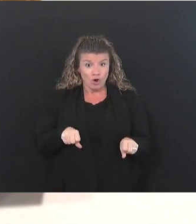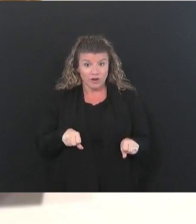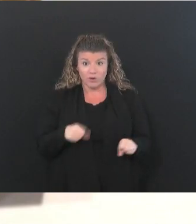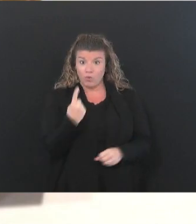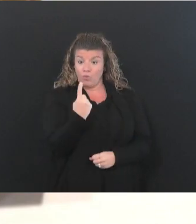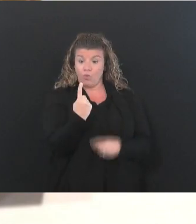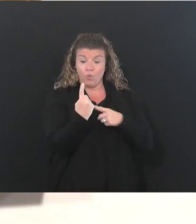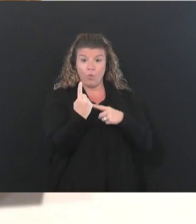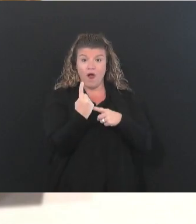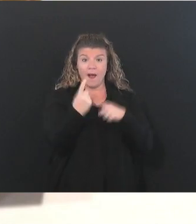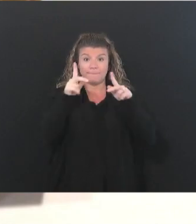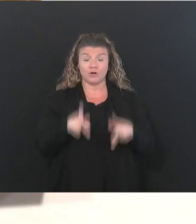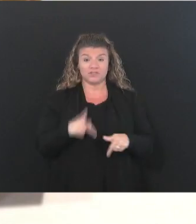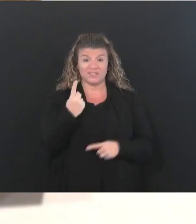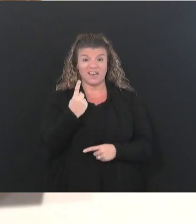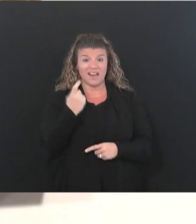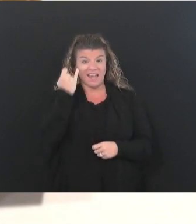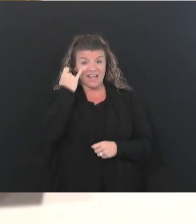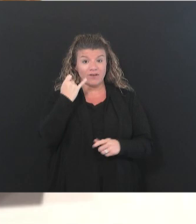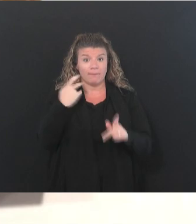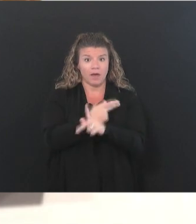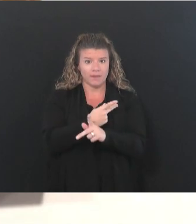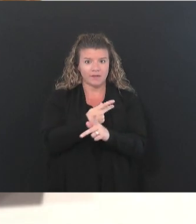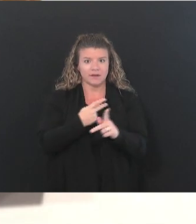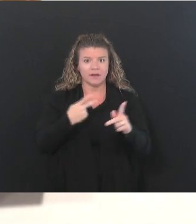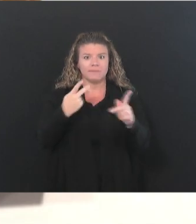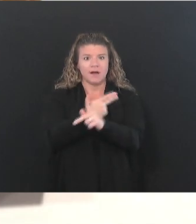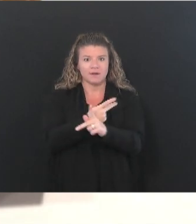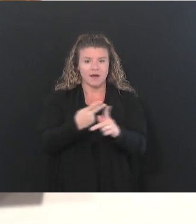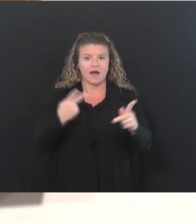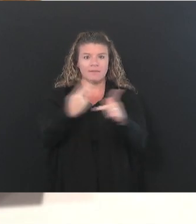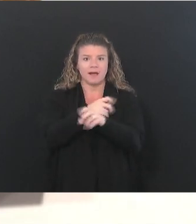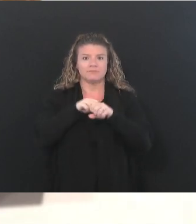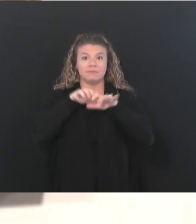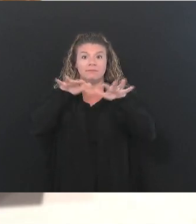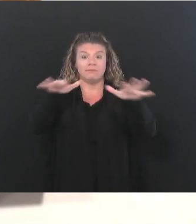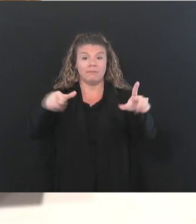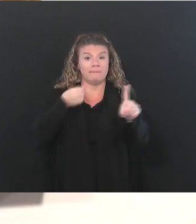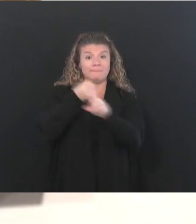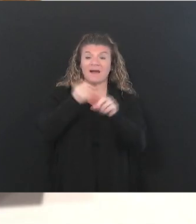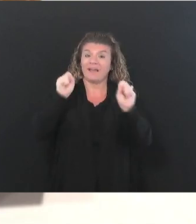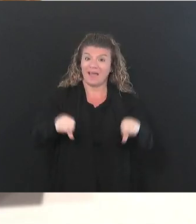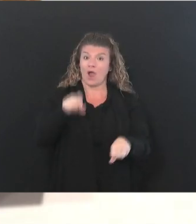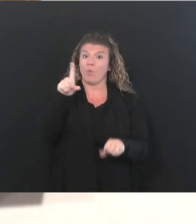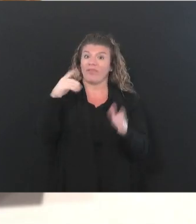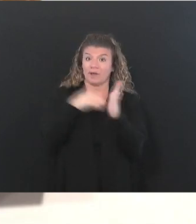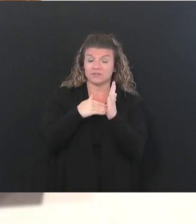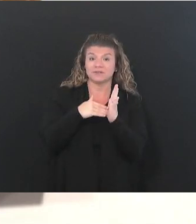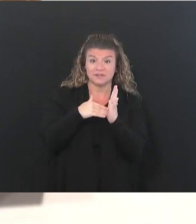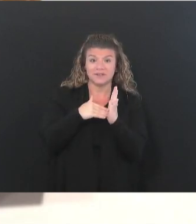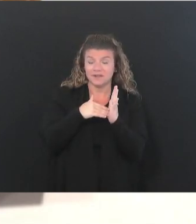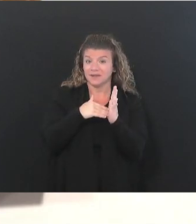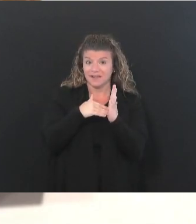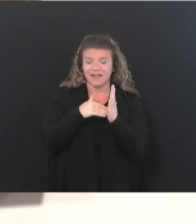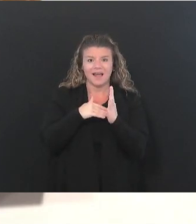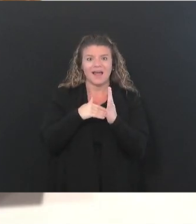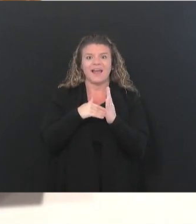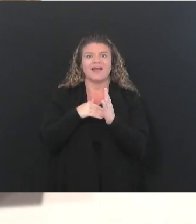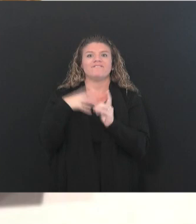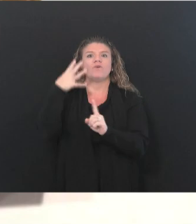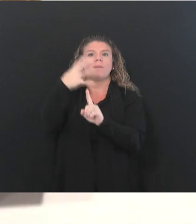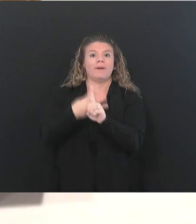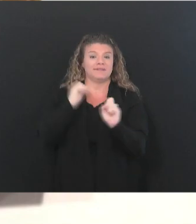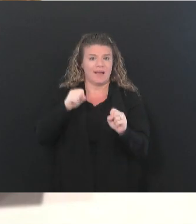the appropriate doubling time of the COVID virus can infect 1,000 people. In 4 months, one person can infect 1